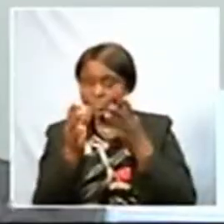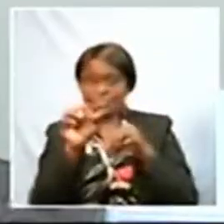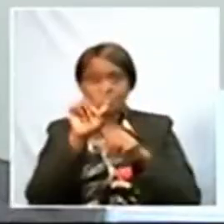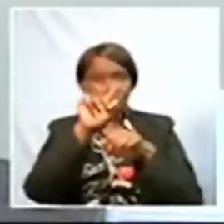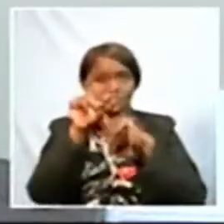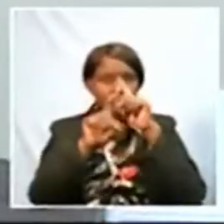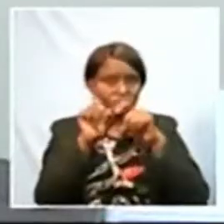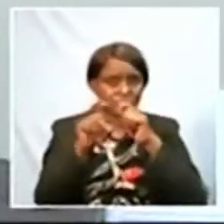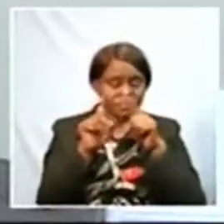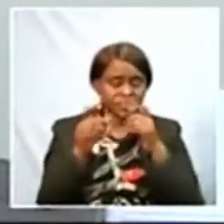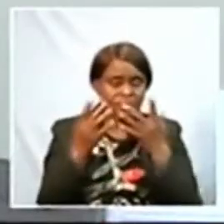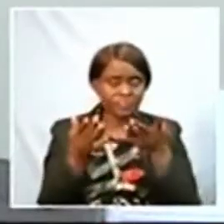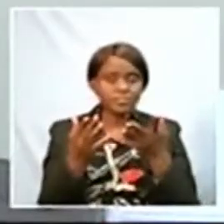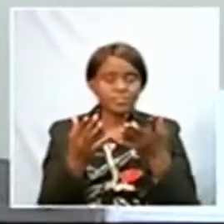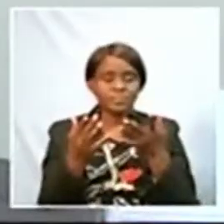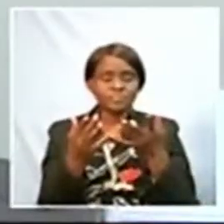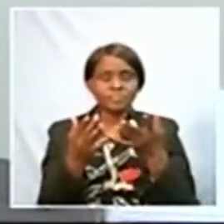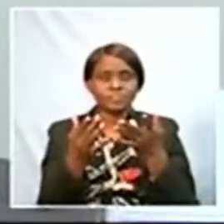queries.